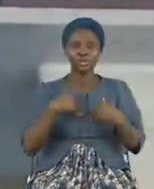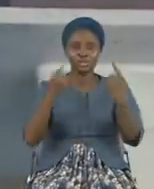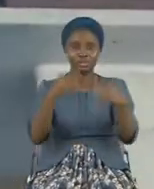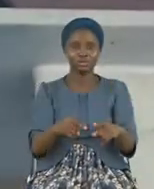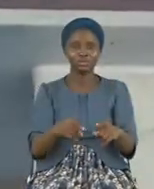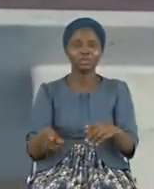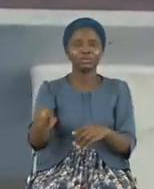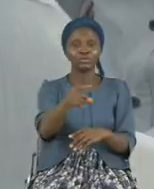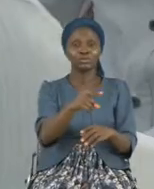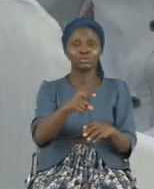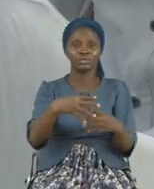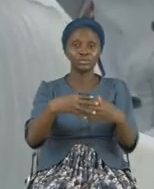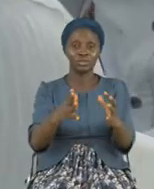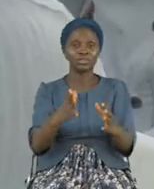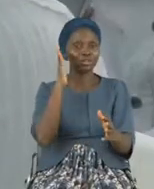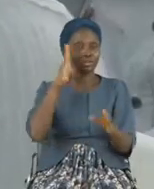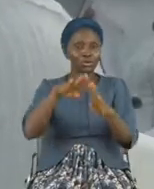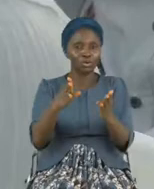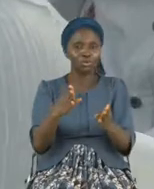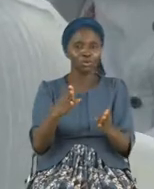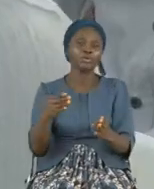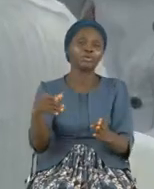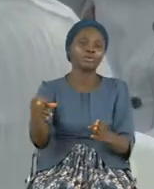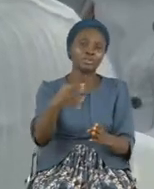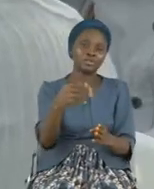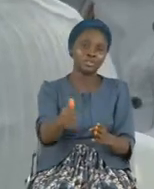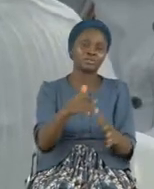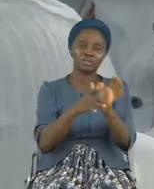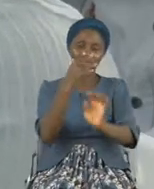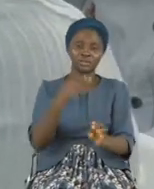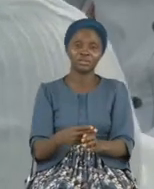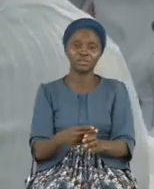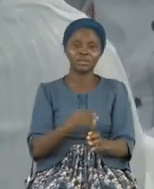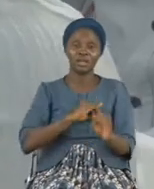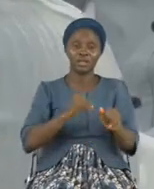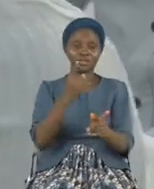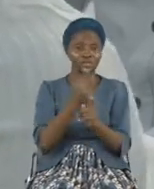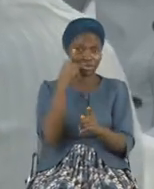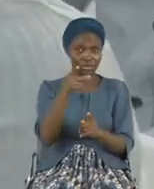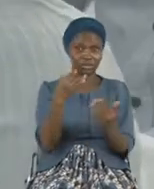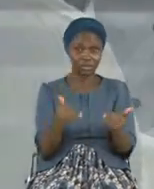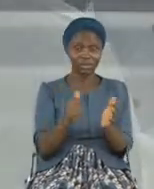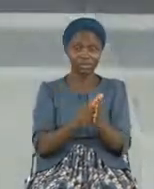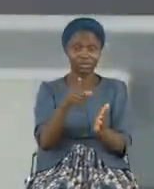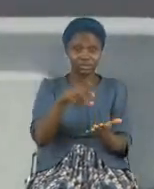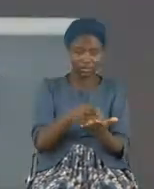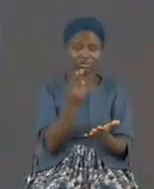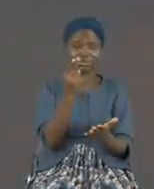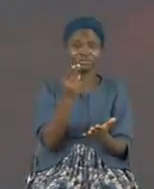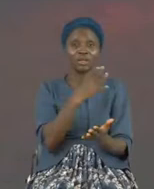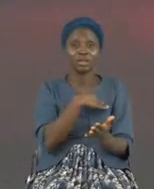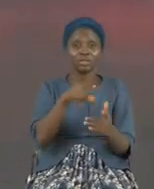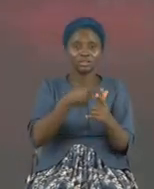by themselves. I can just see you now getting up, and then you're approaching